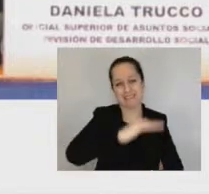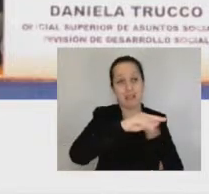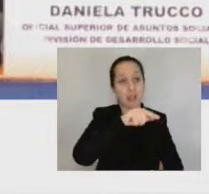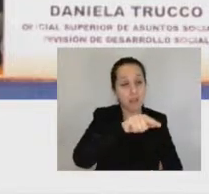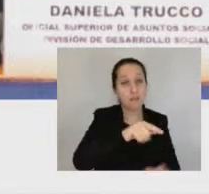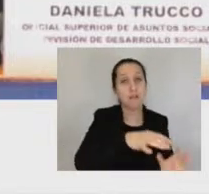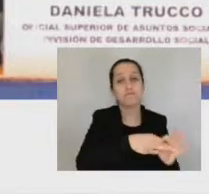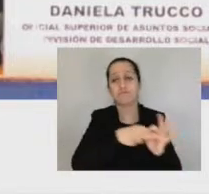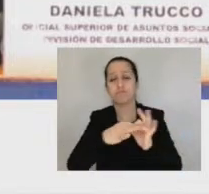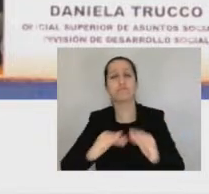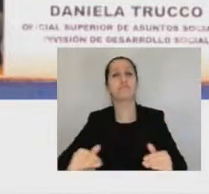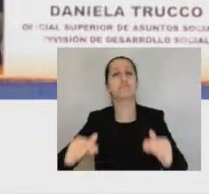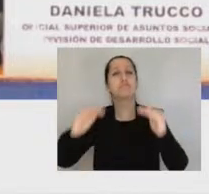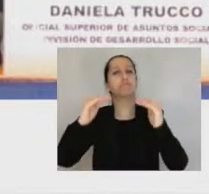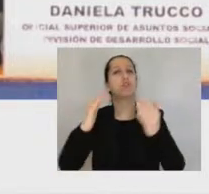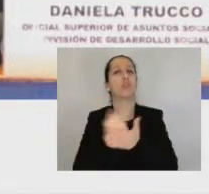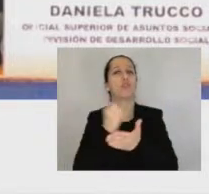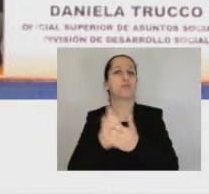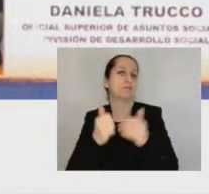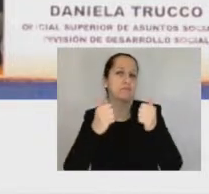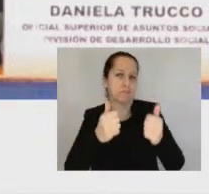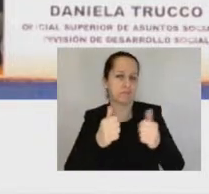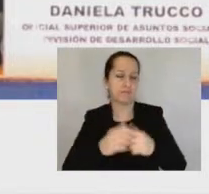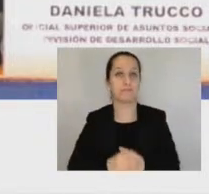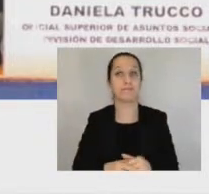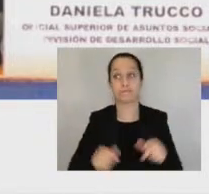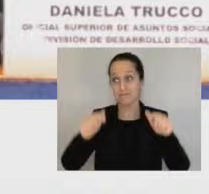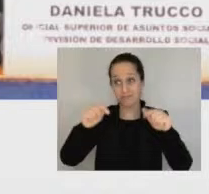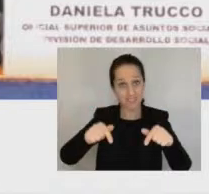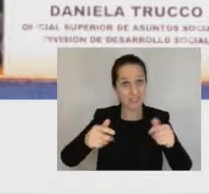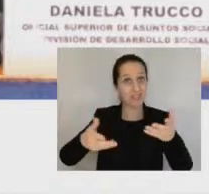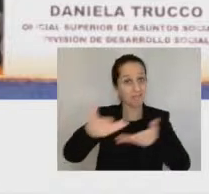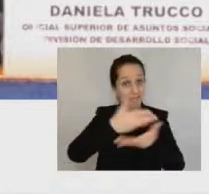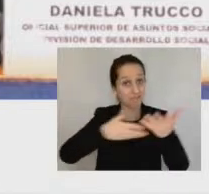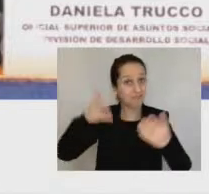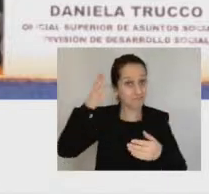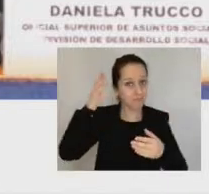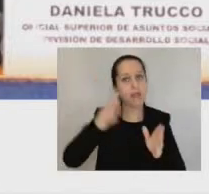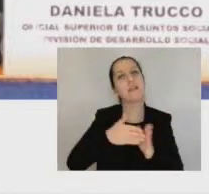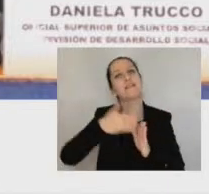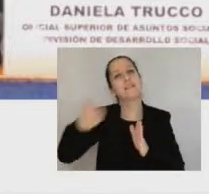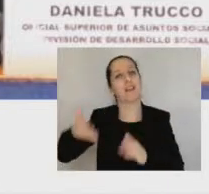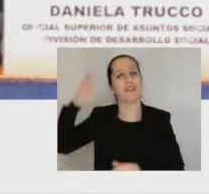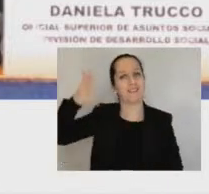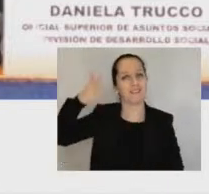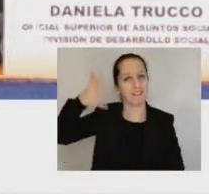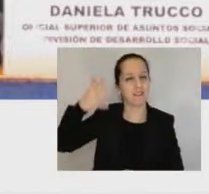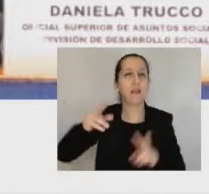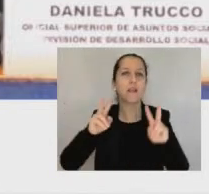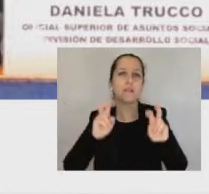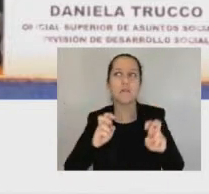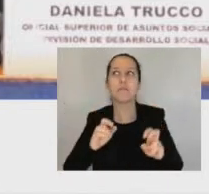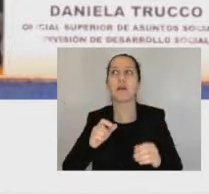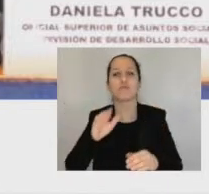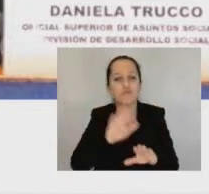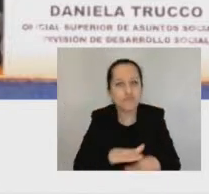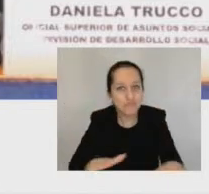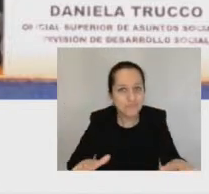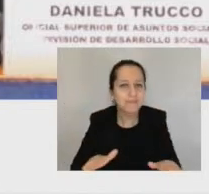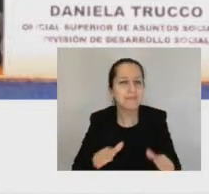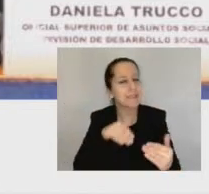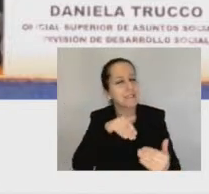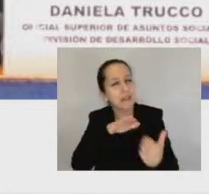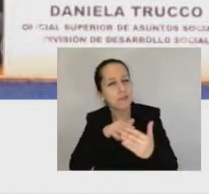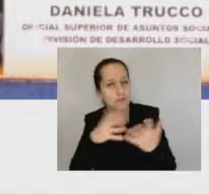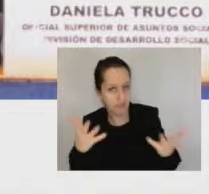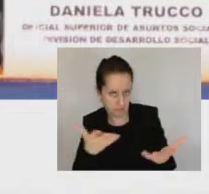that's the most cost-effective investment that is. There's a parallel session where we will talk about the different challenges